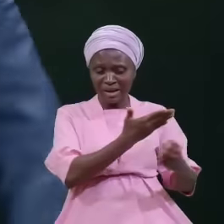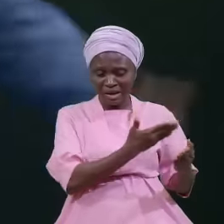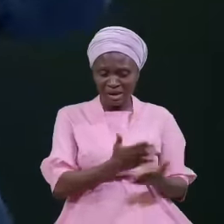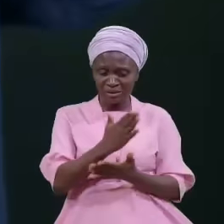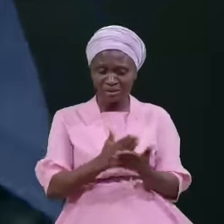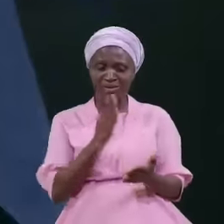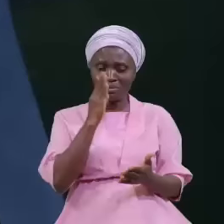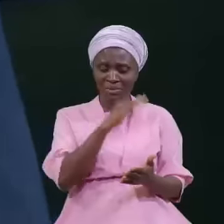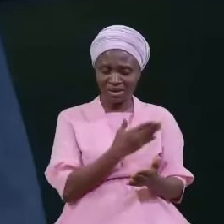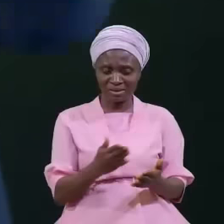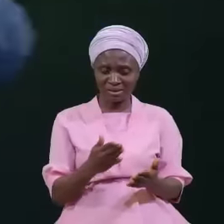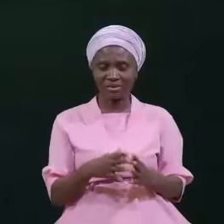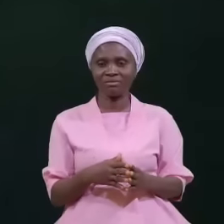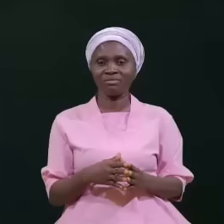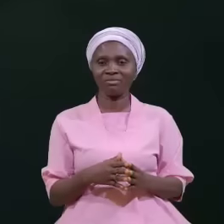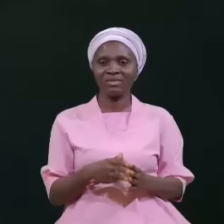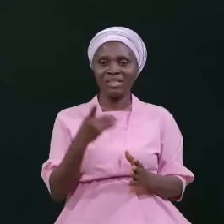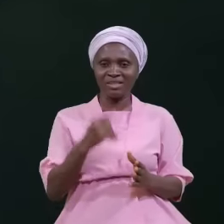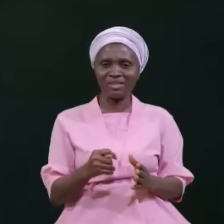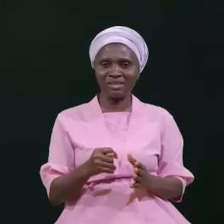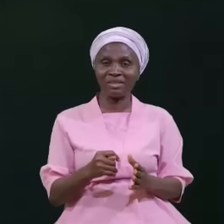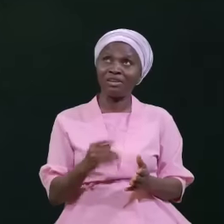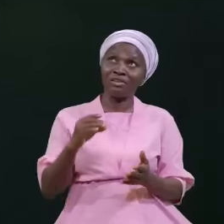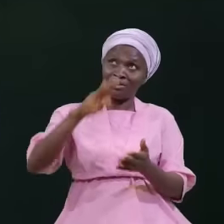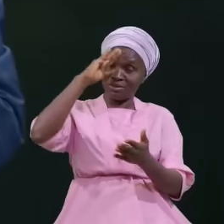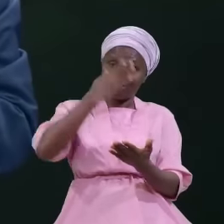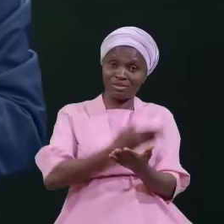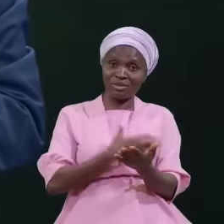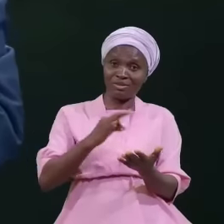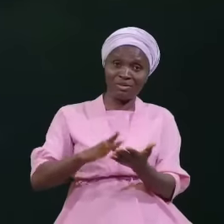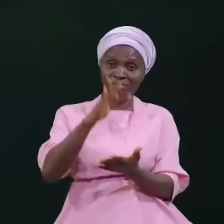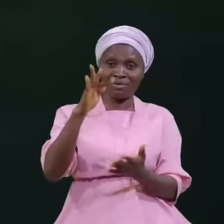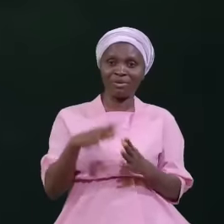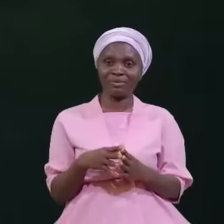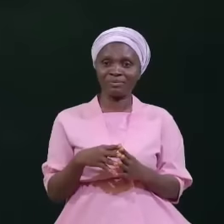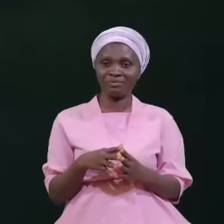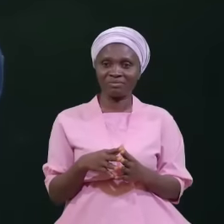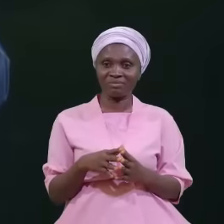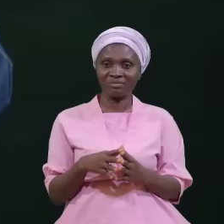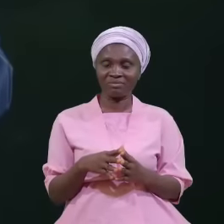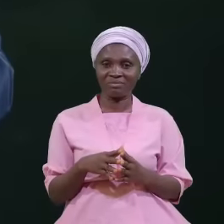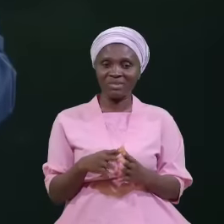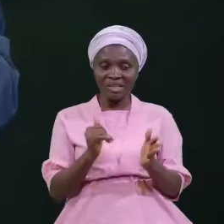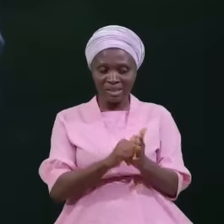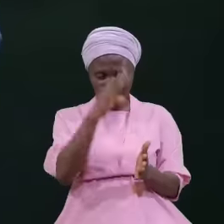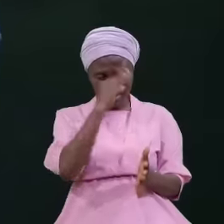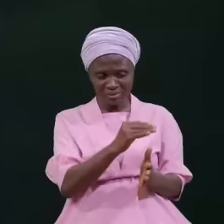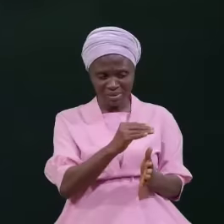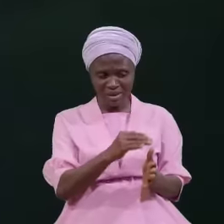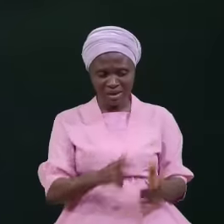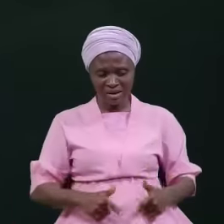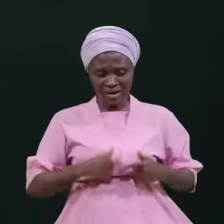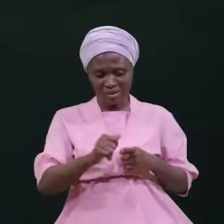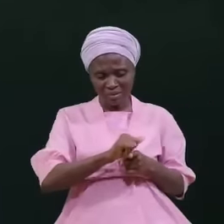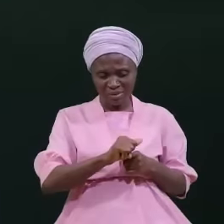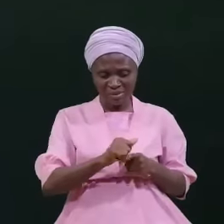sing the song of glory, but they live a life of shame, and it comes out. And yet,